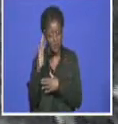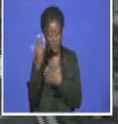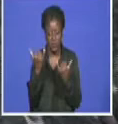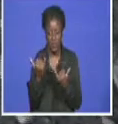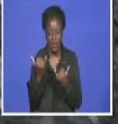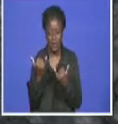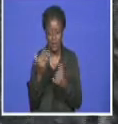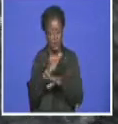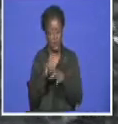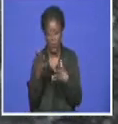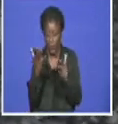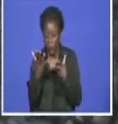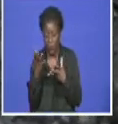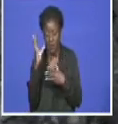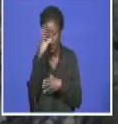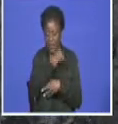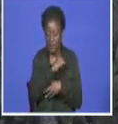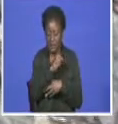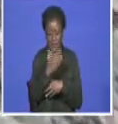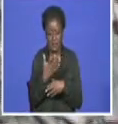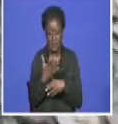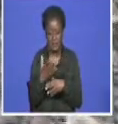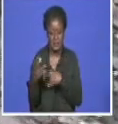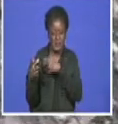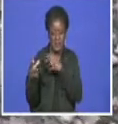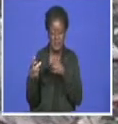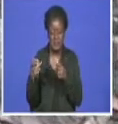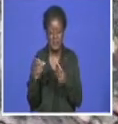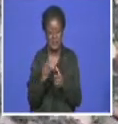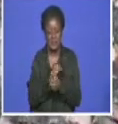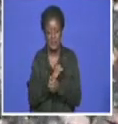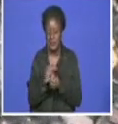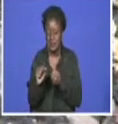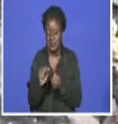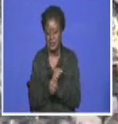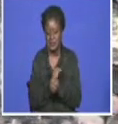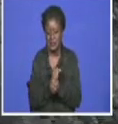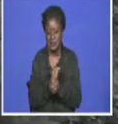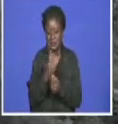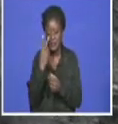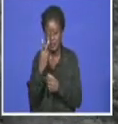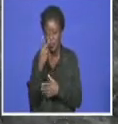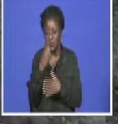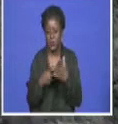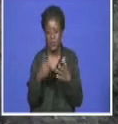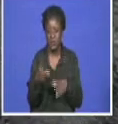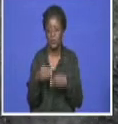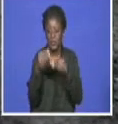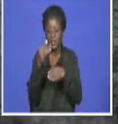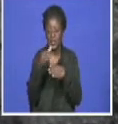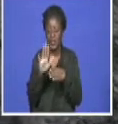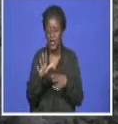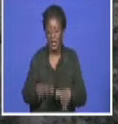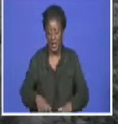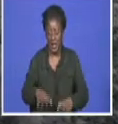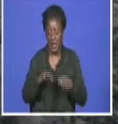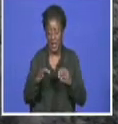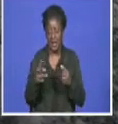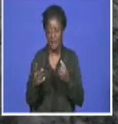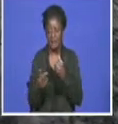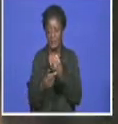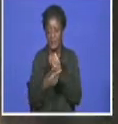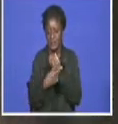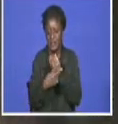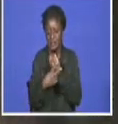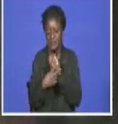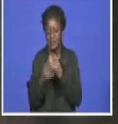It's devastating to see what you put into something, your life savings. The memories, and